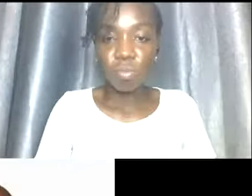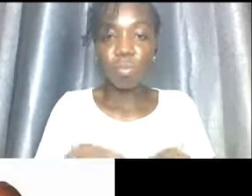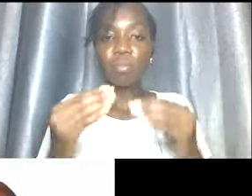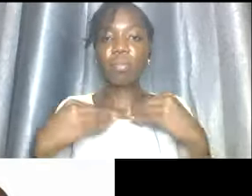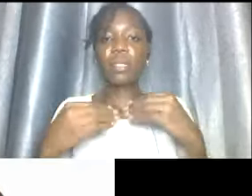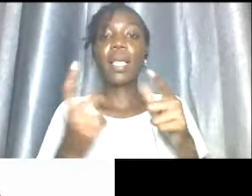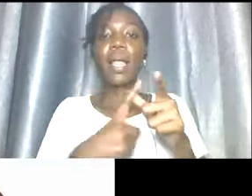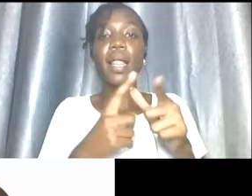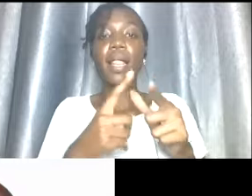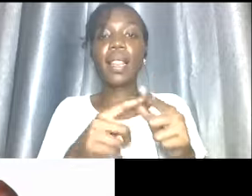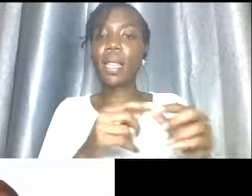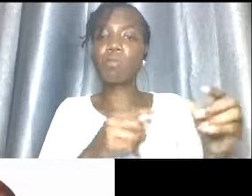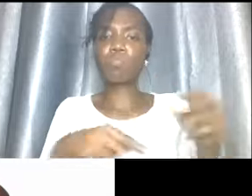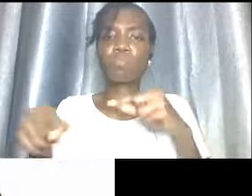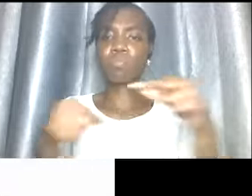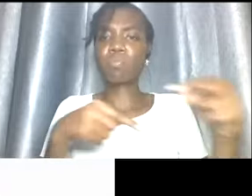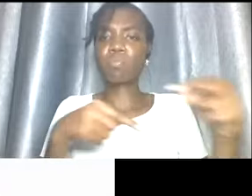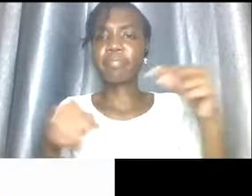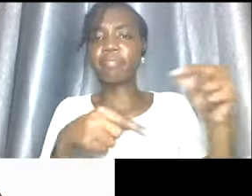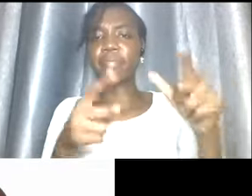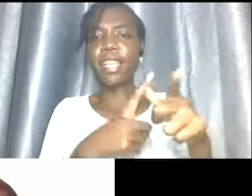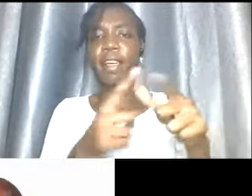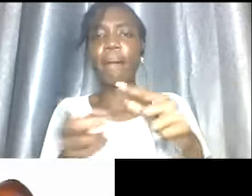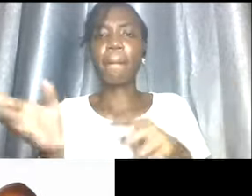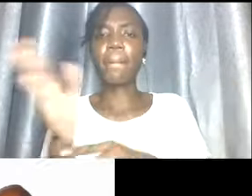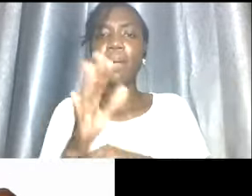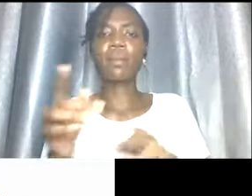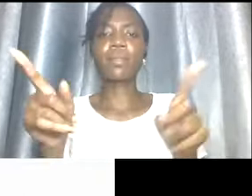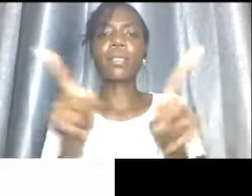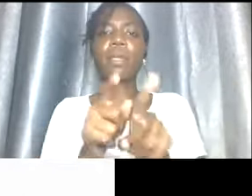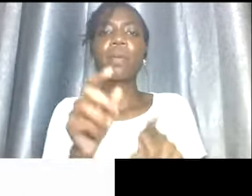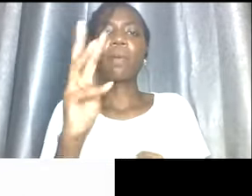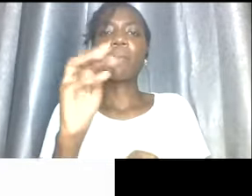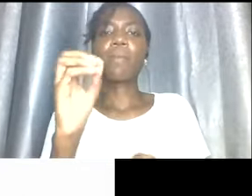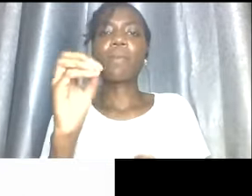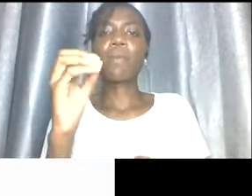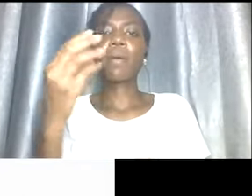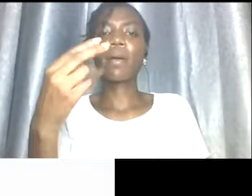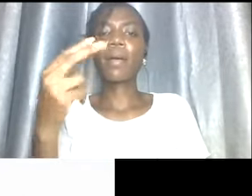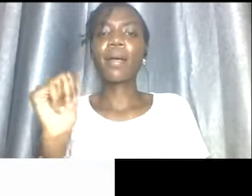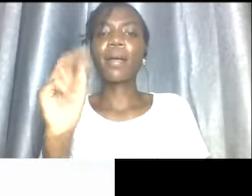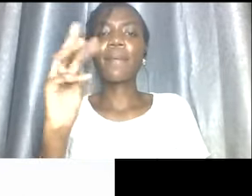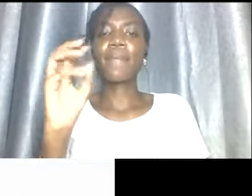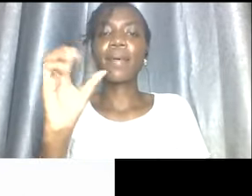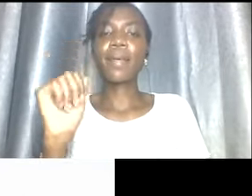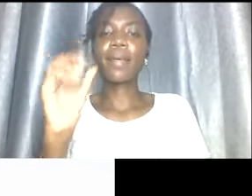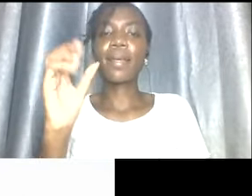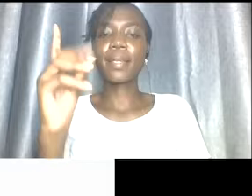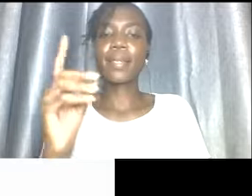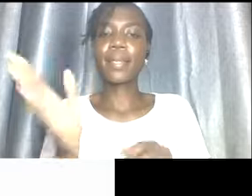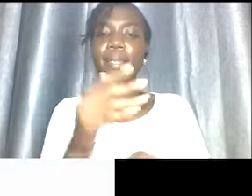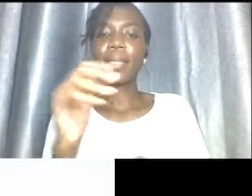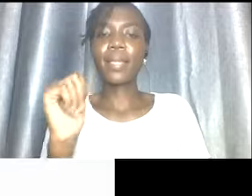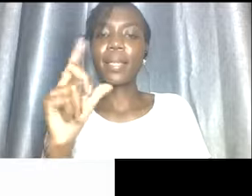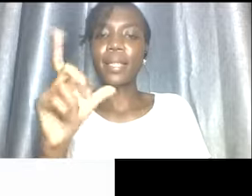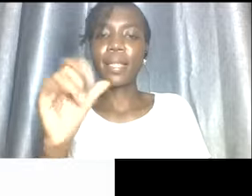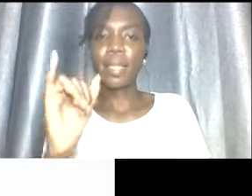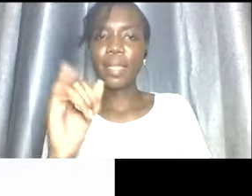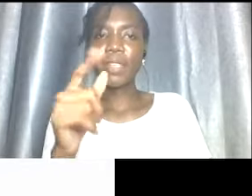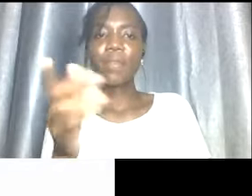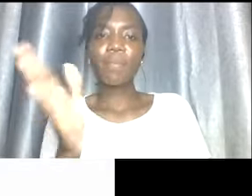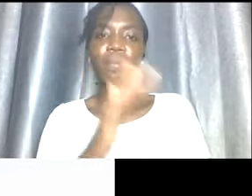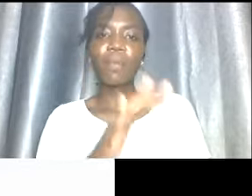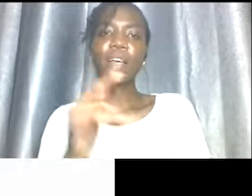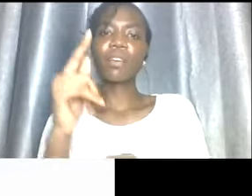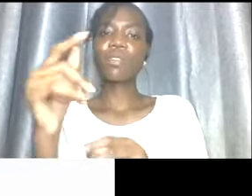punches and be like Muhammad Ali and lay on the ropes and cover up and take blows here and there and do the